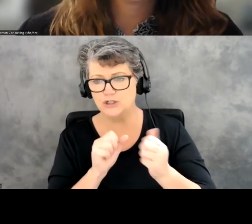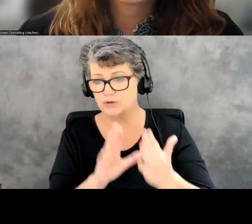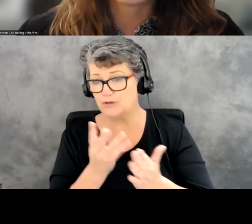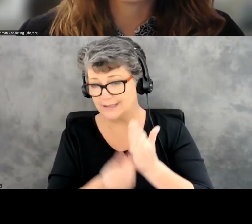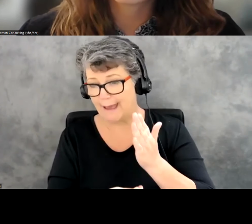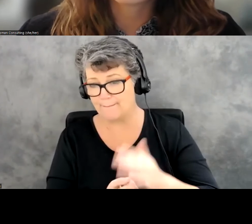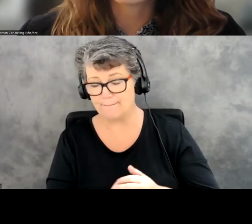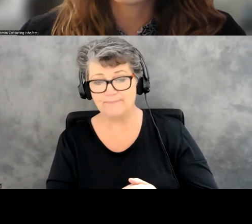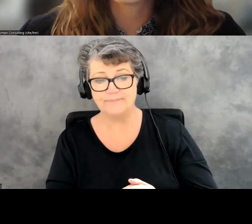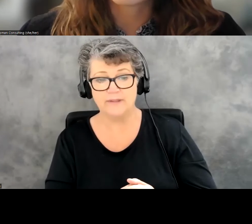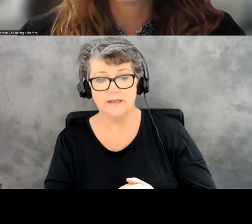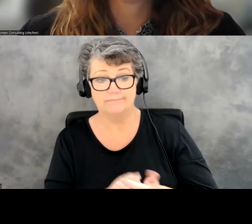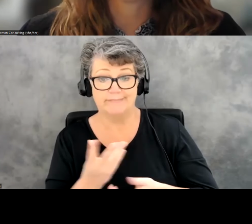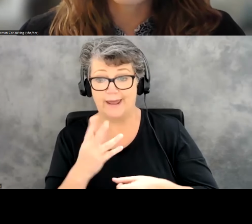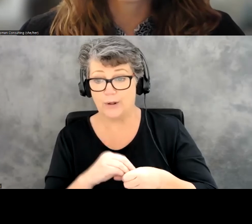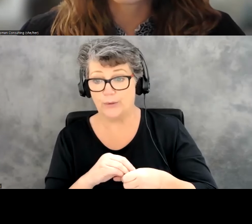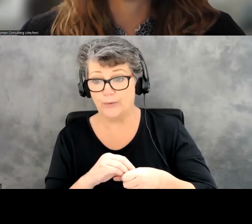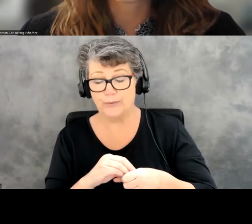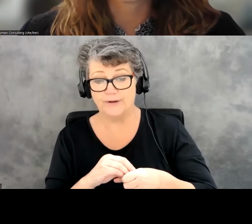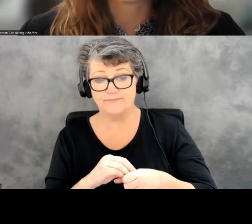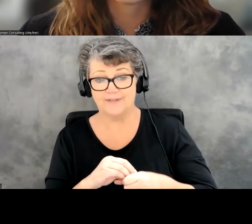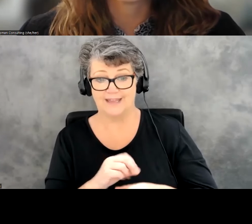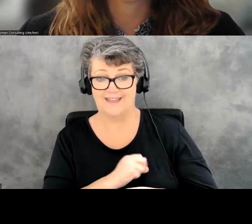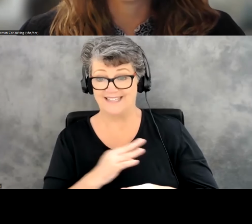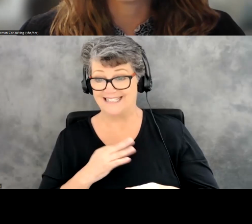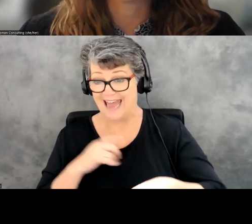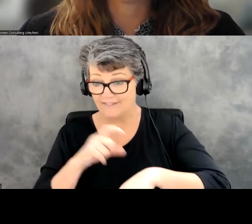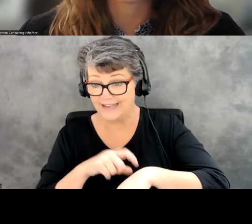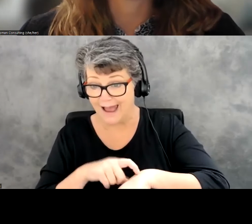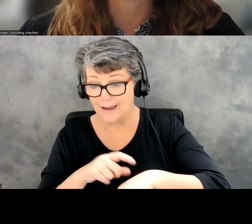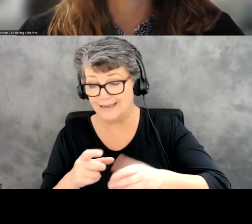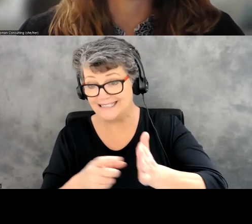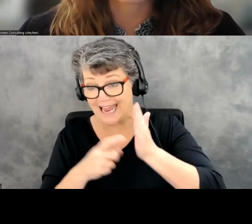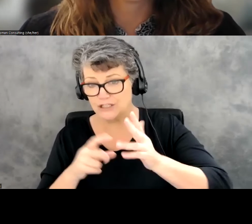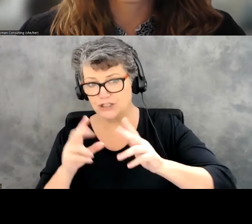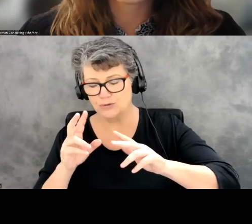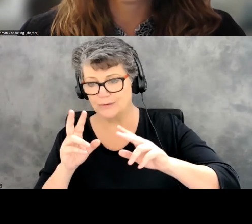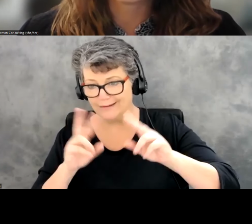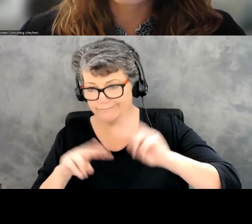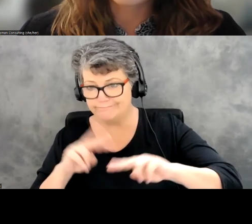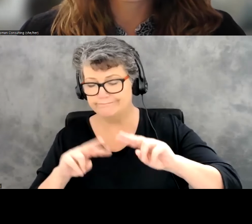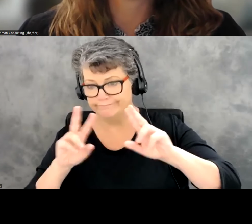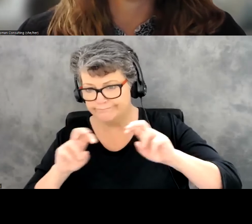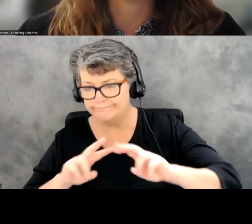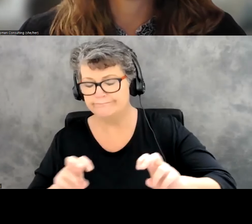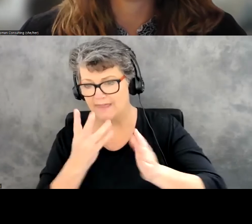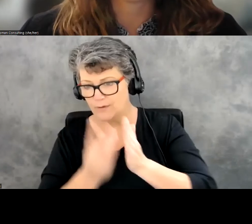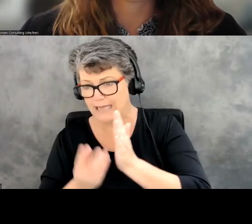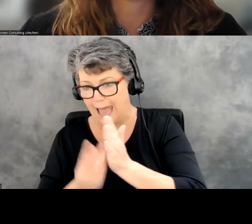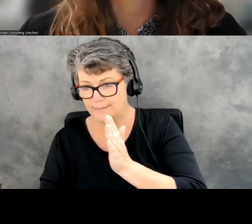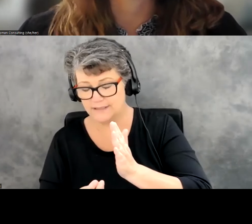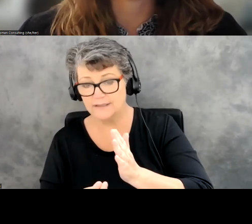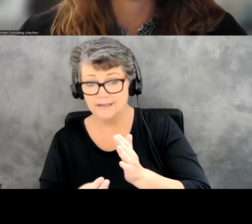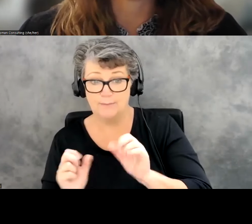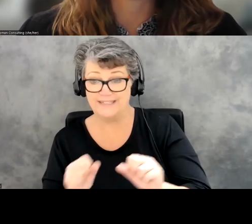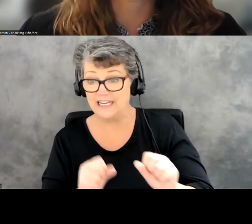gaps. And this could include the staff time taken to evaluating and monitoring these gaps, potentially